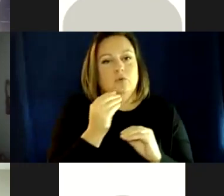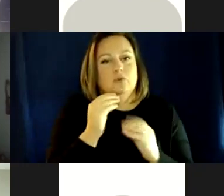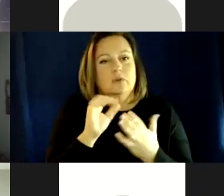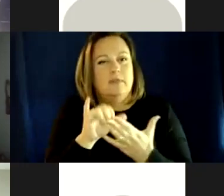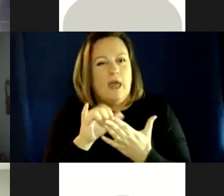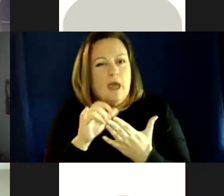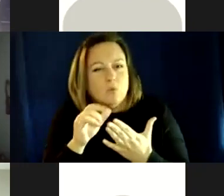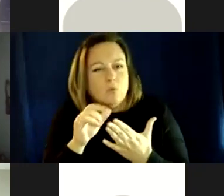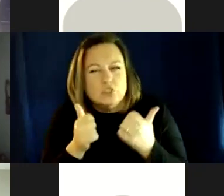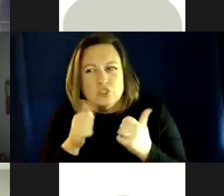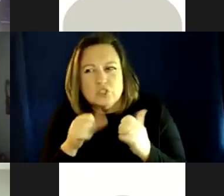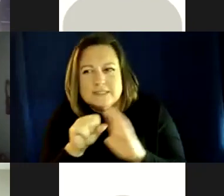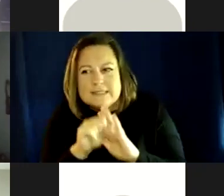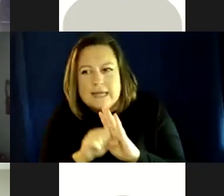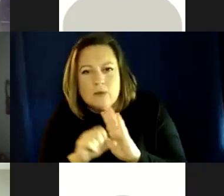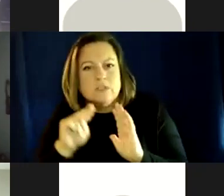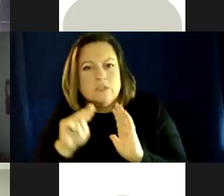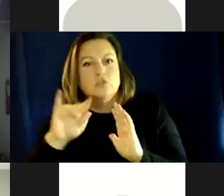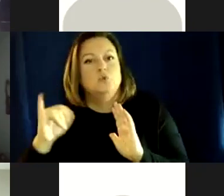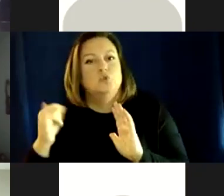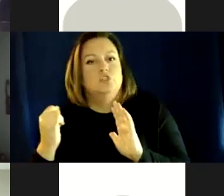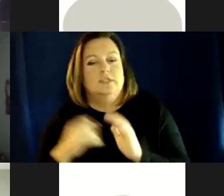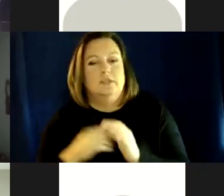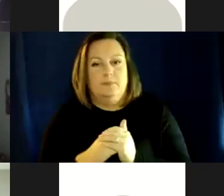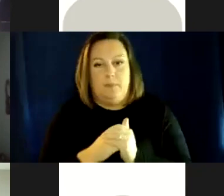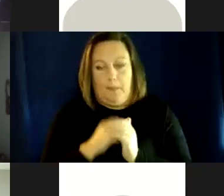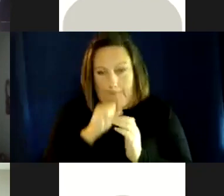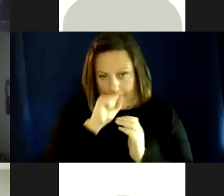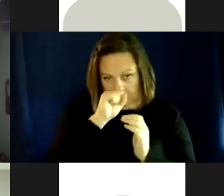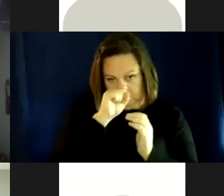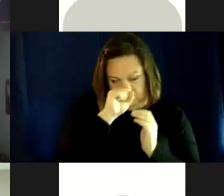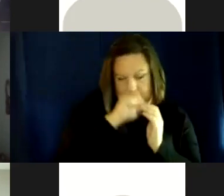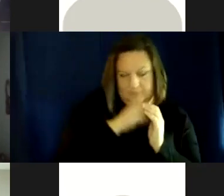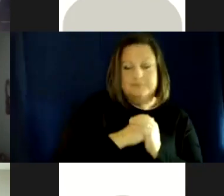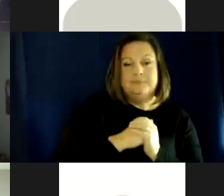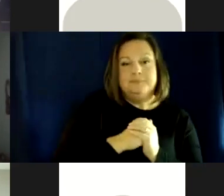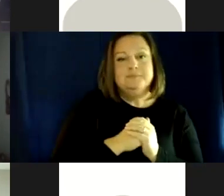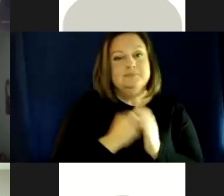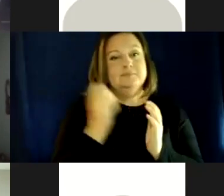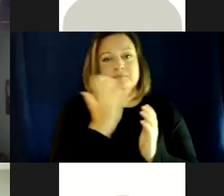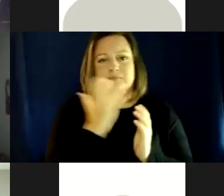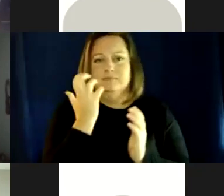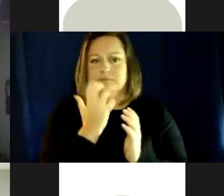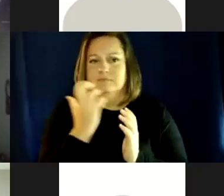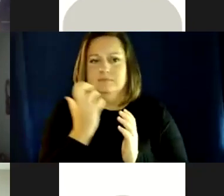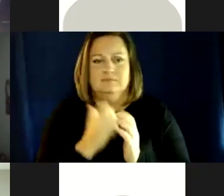New Jersey. New Jersey. Yeah, absolutely incredible.